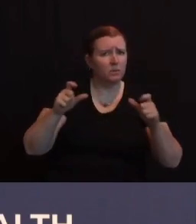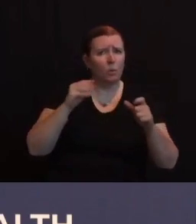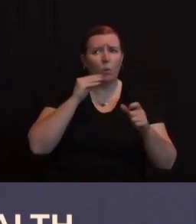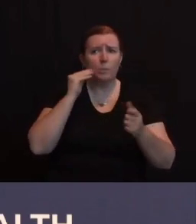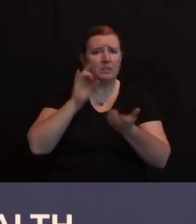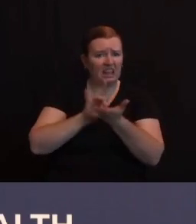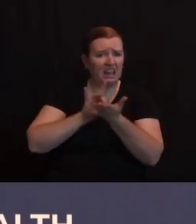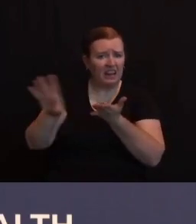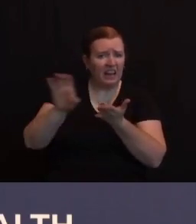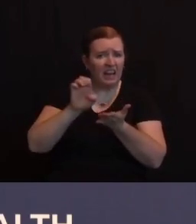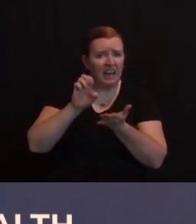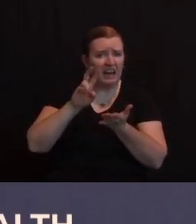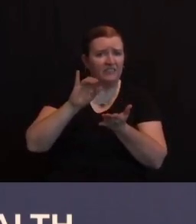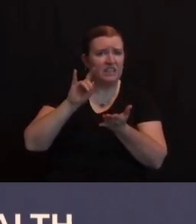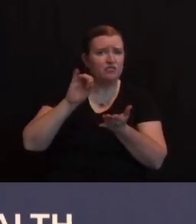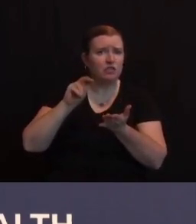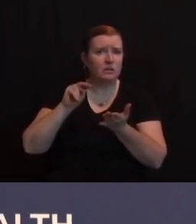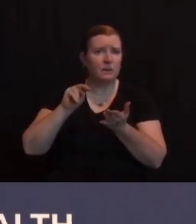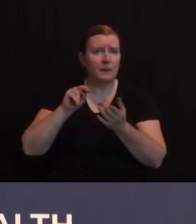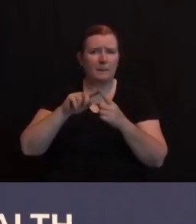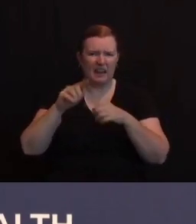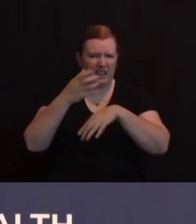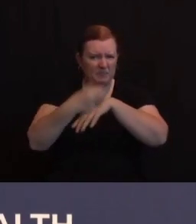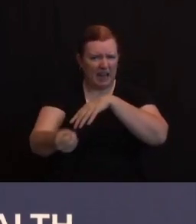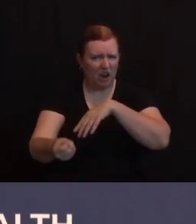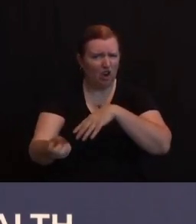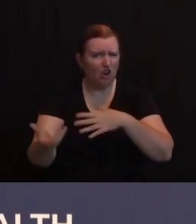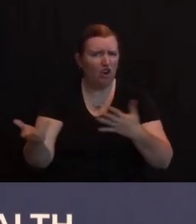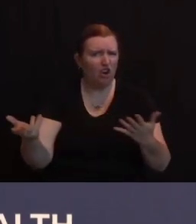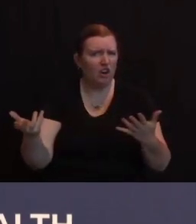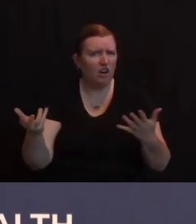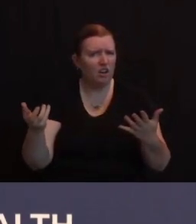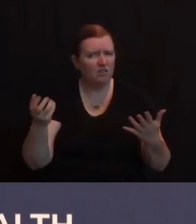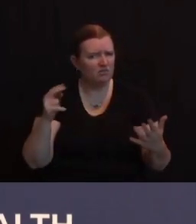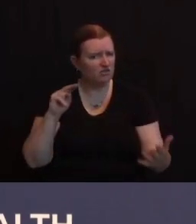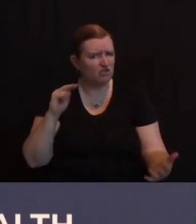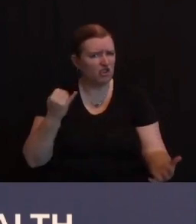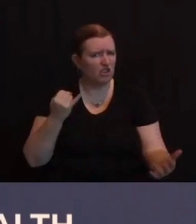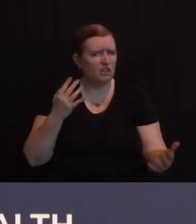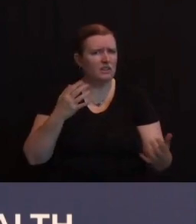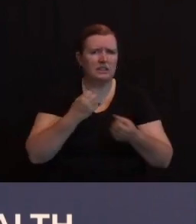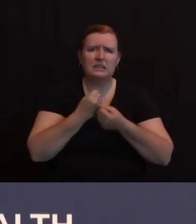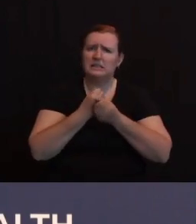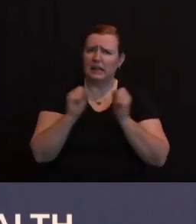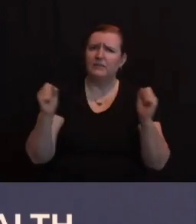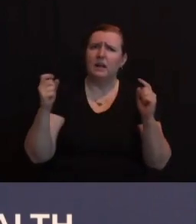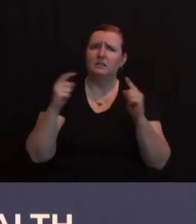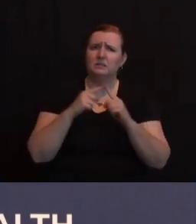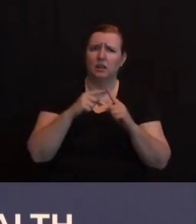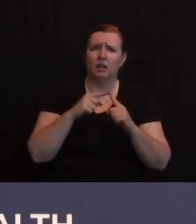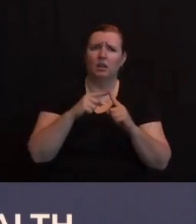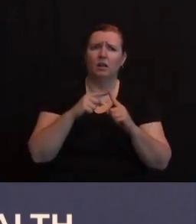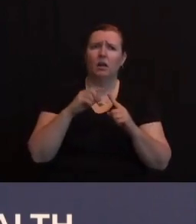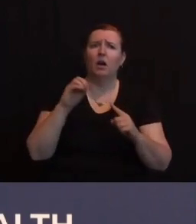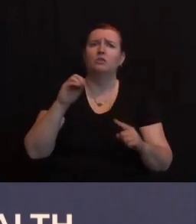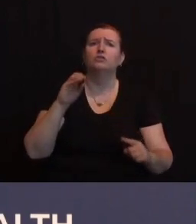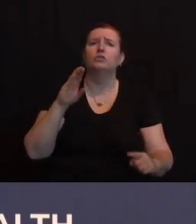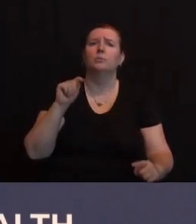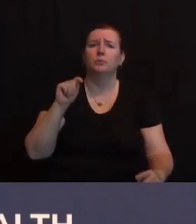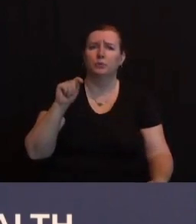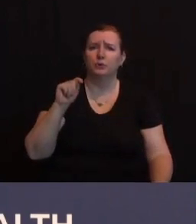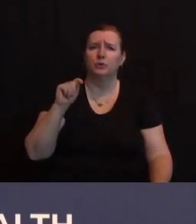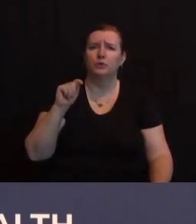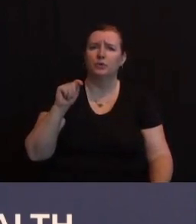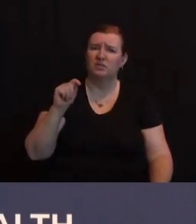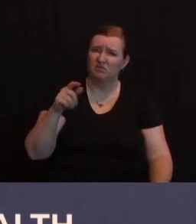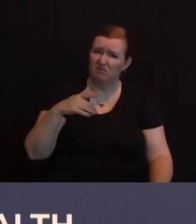though New Jersey residents are protected from being forced out of their home until at least October 5, do you fear that there will be a surge in eviction filings next